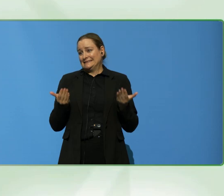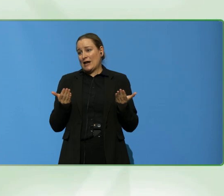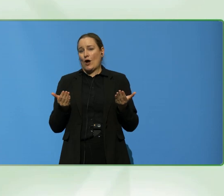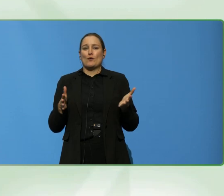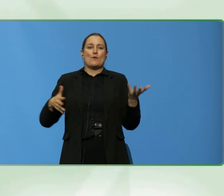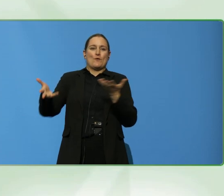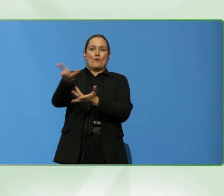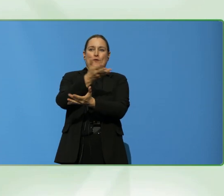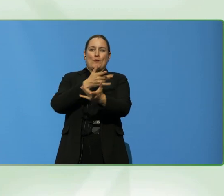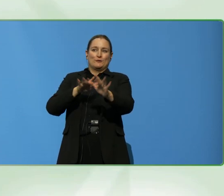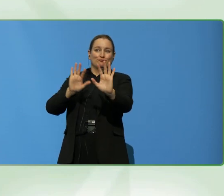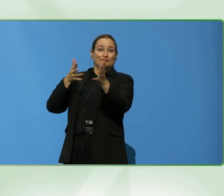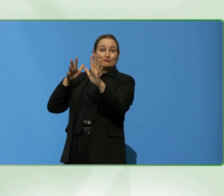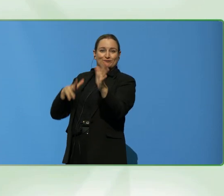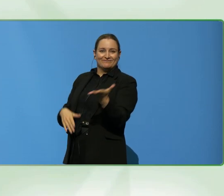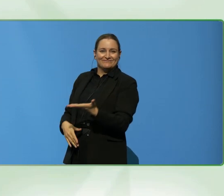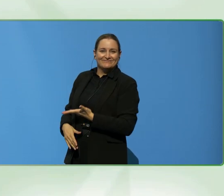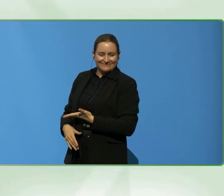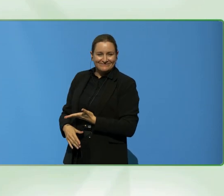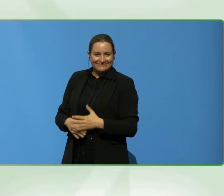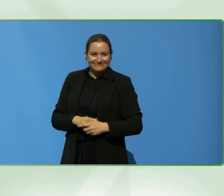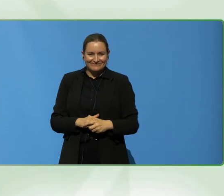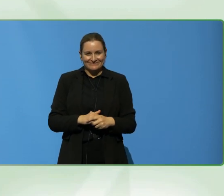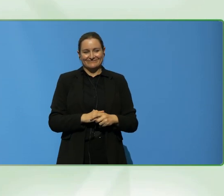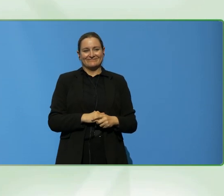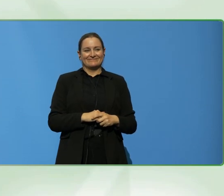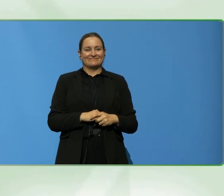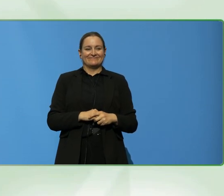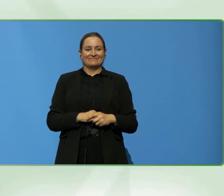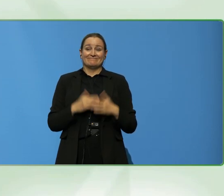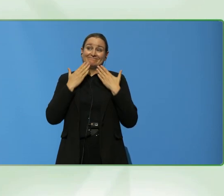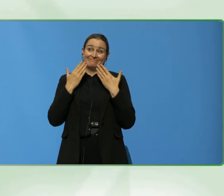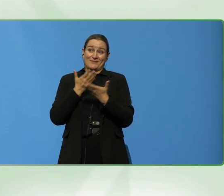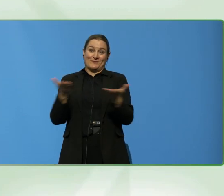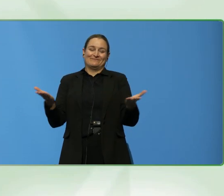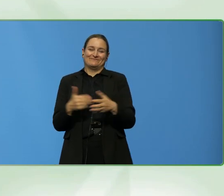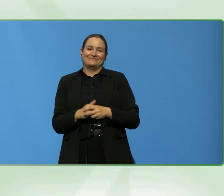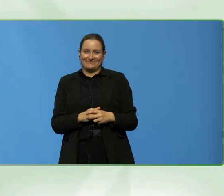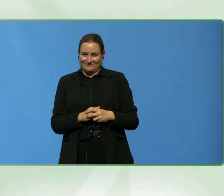give a warm, raging applause to our panelists. And thank you very much.